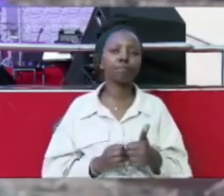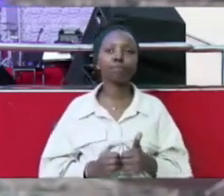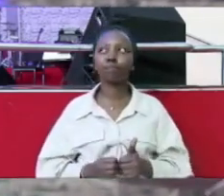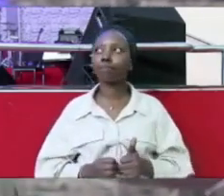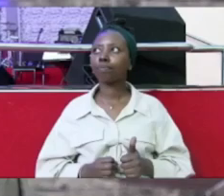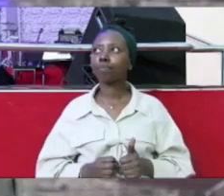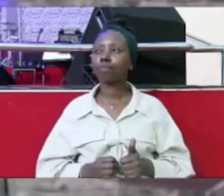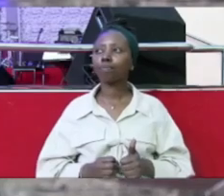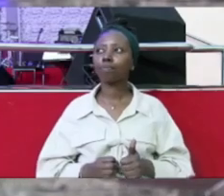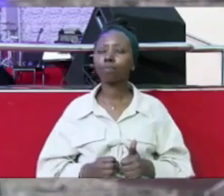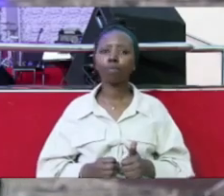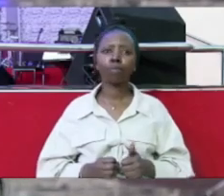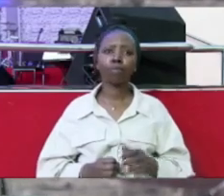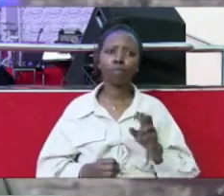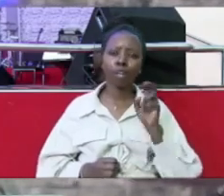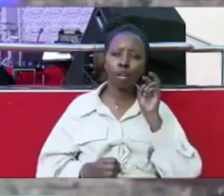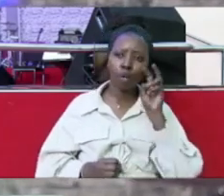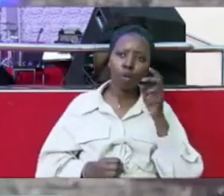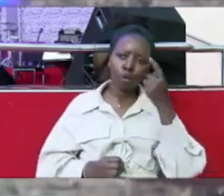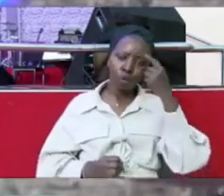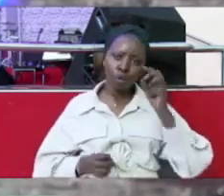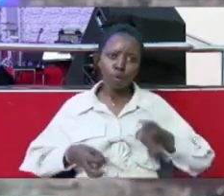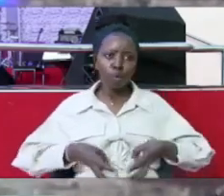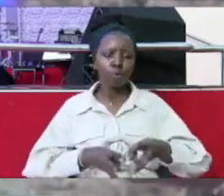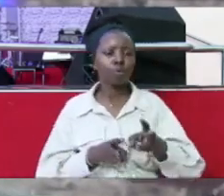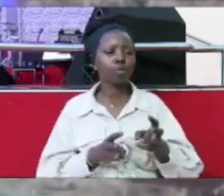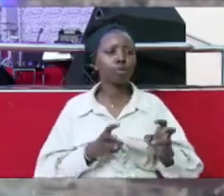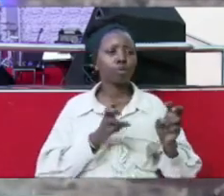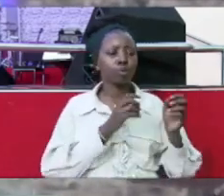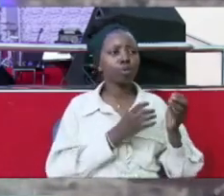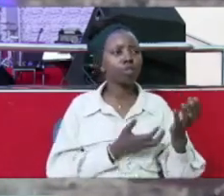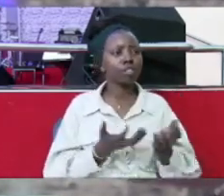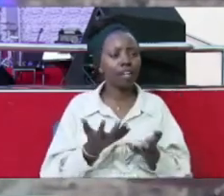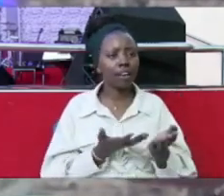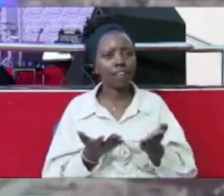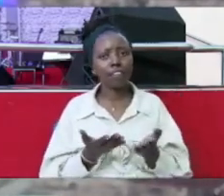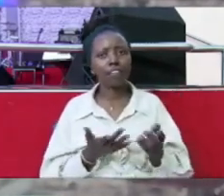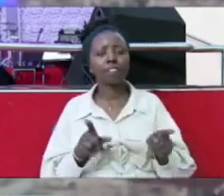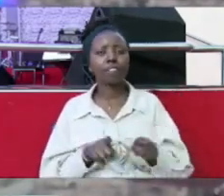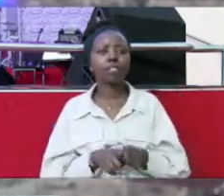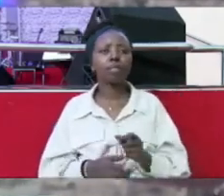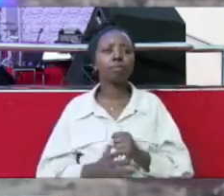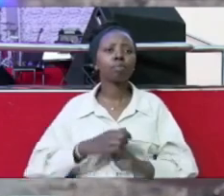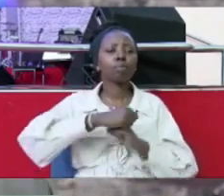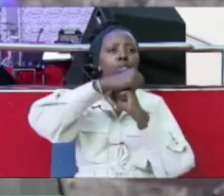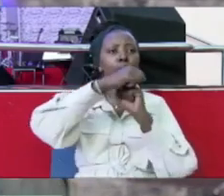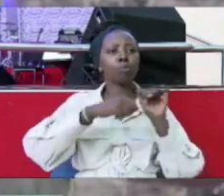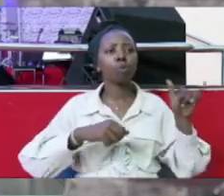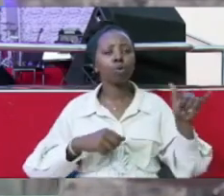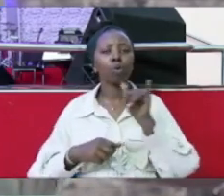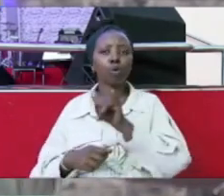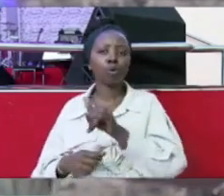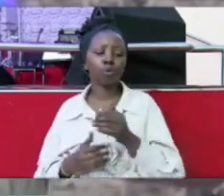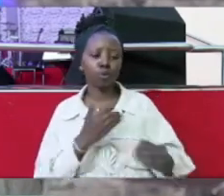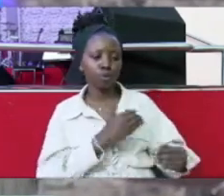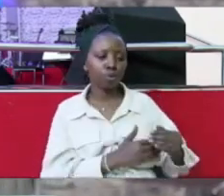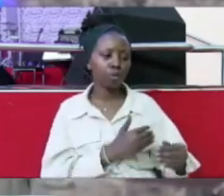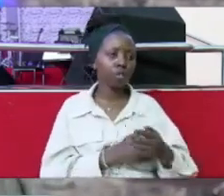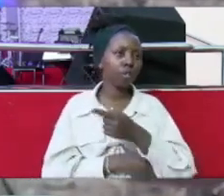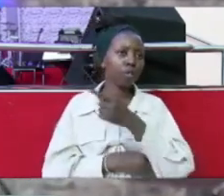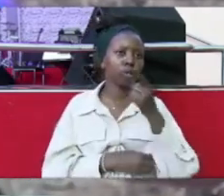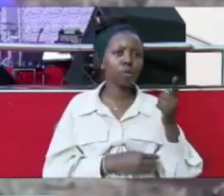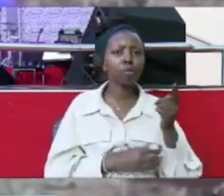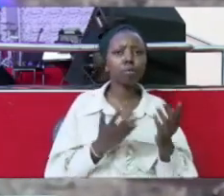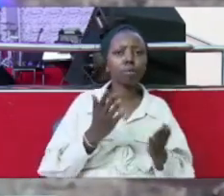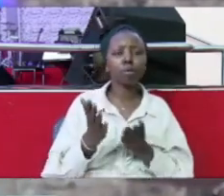mwingine. Look for ways to serve and support those in your community. Angalia njia ya kutumikia watu wengine katika jamaa yako. Whether through